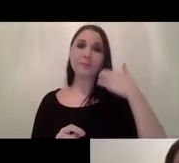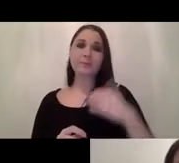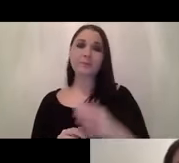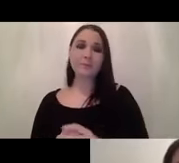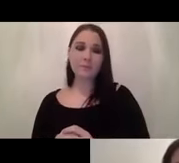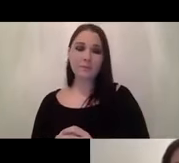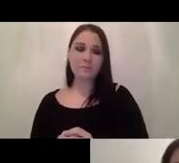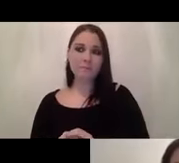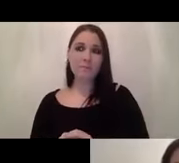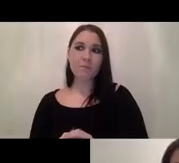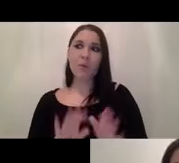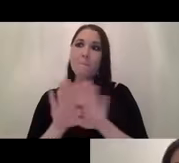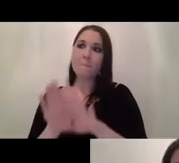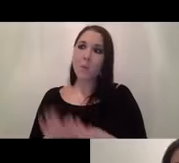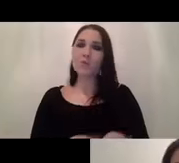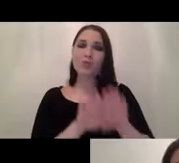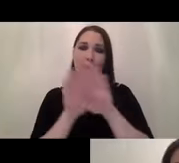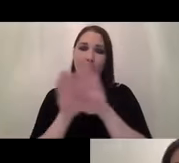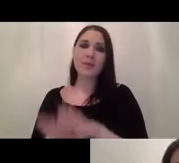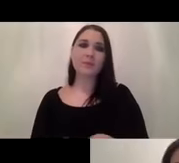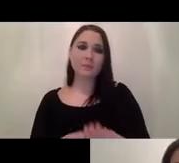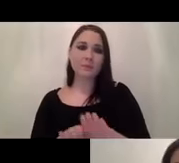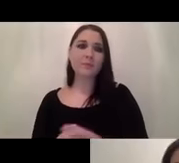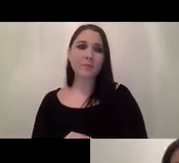most common or the most,